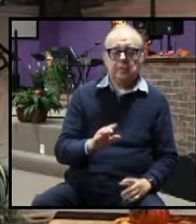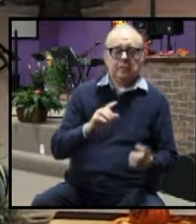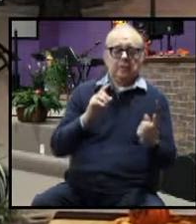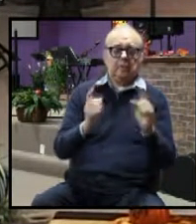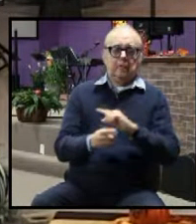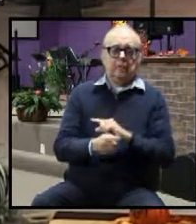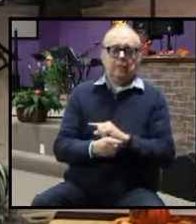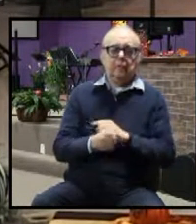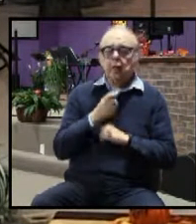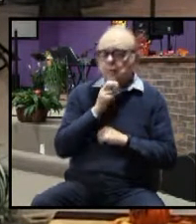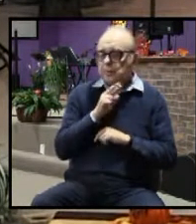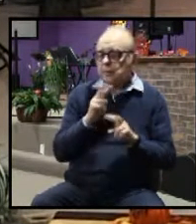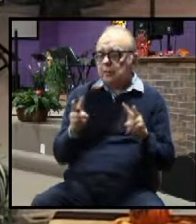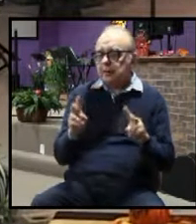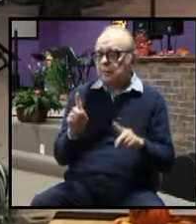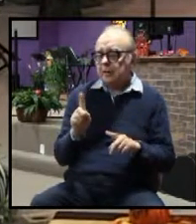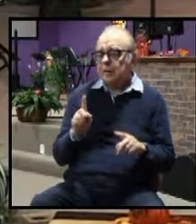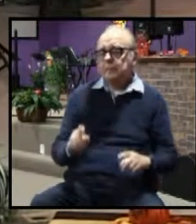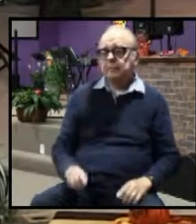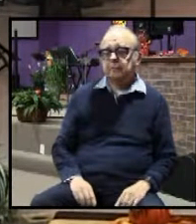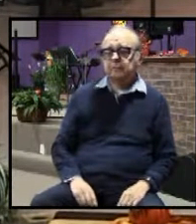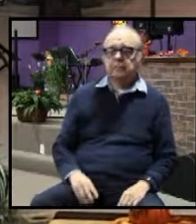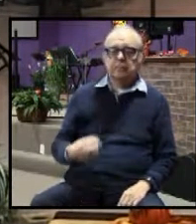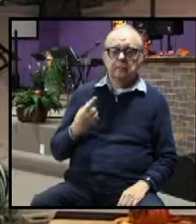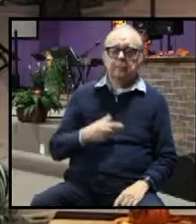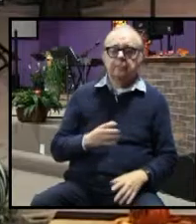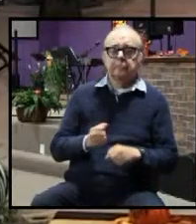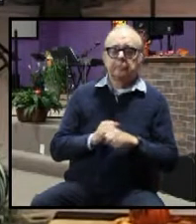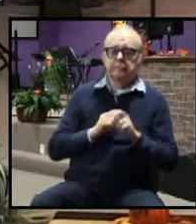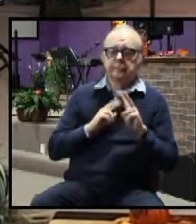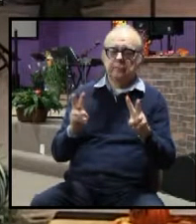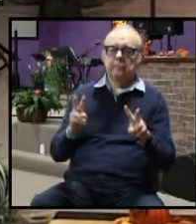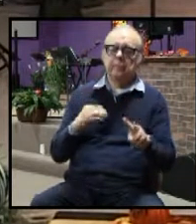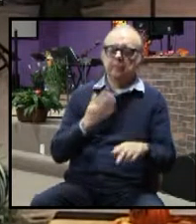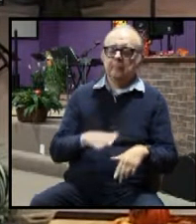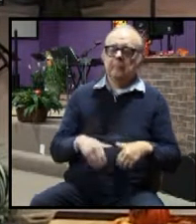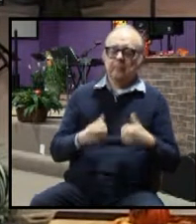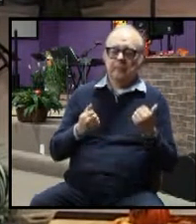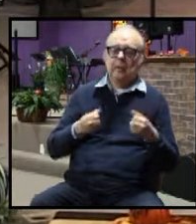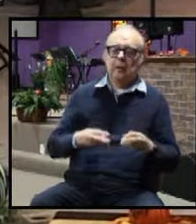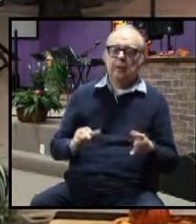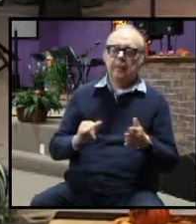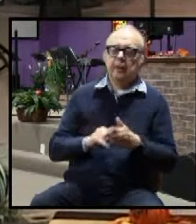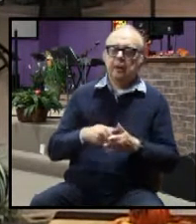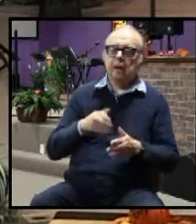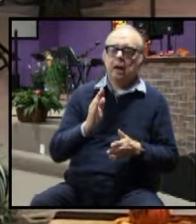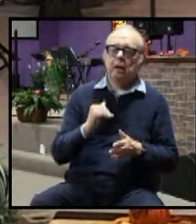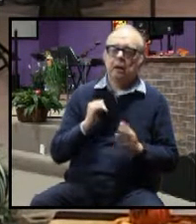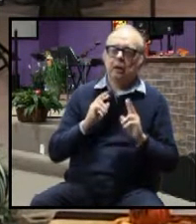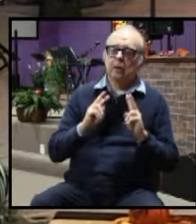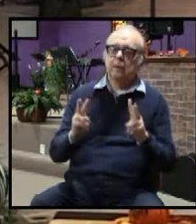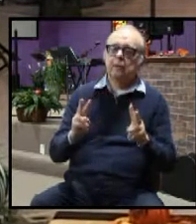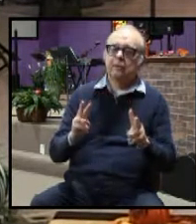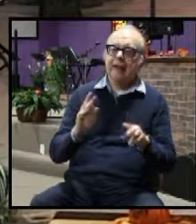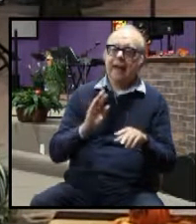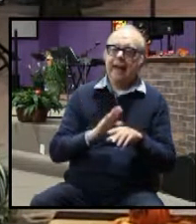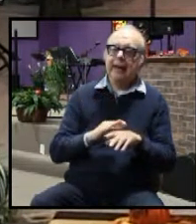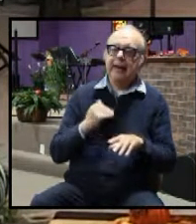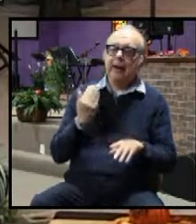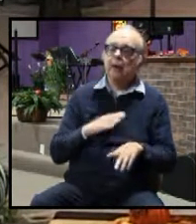So switch who's looking at it. So we've got to learn to look at our life the way that God looks at our life,